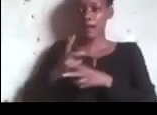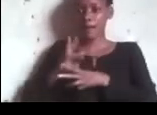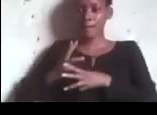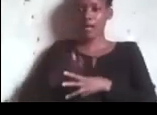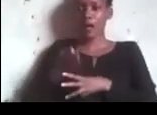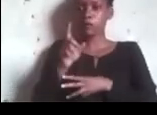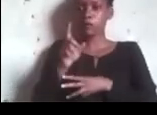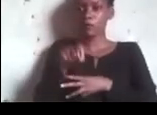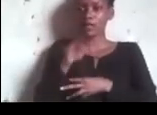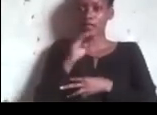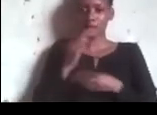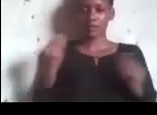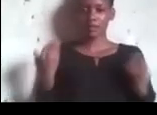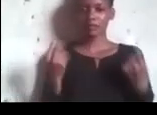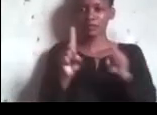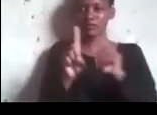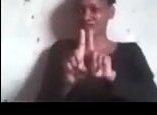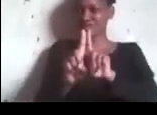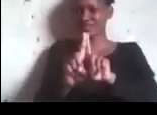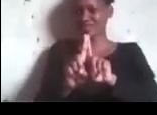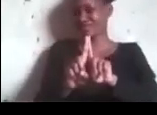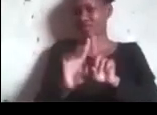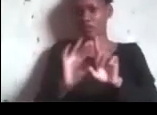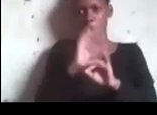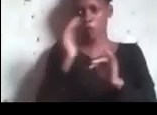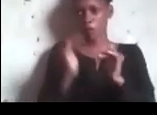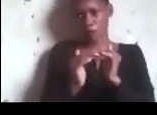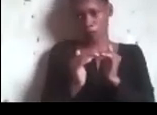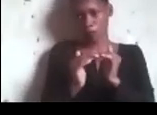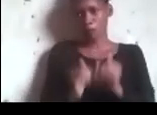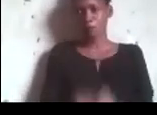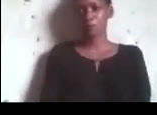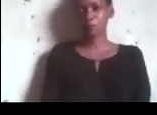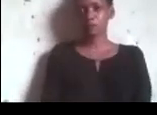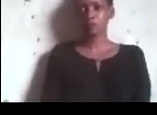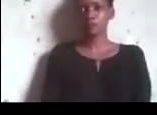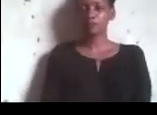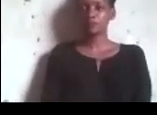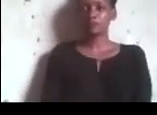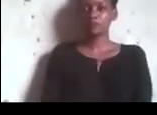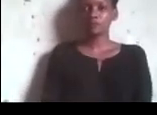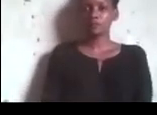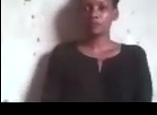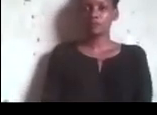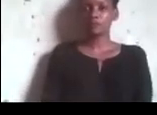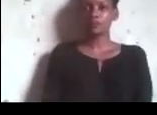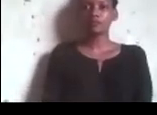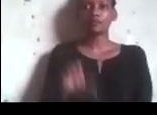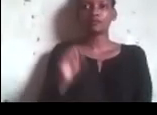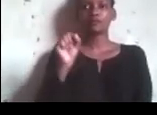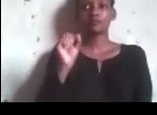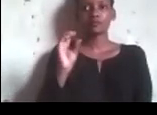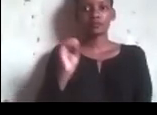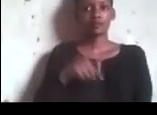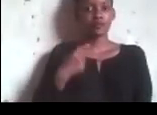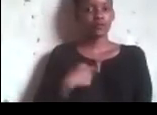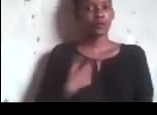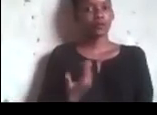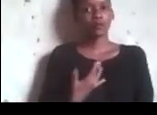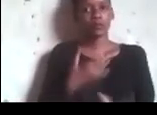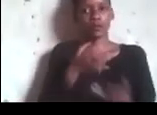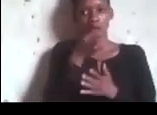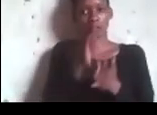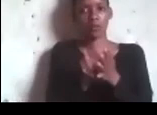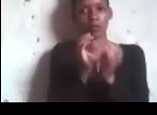agree that the father must be on the birth certificate. So what are the proposed amendments? So